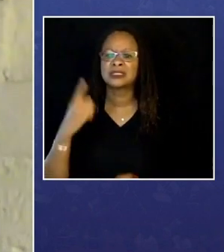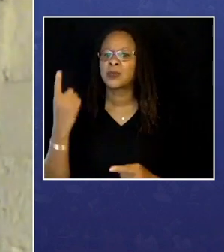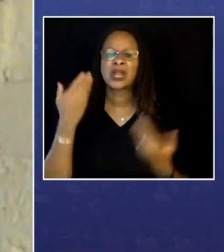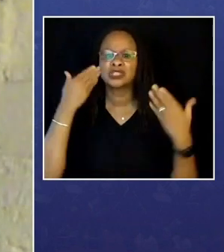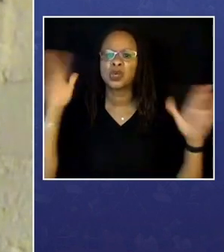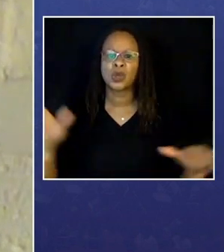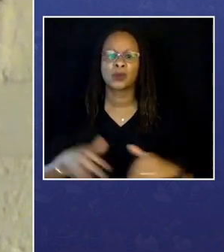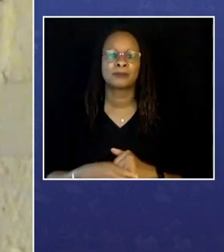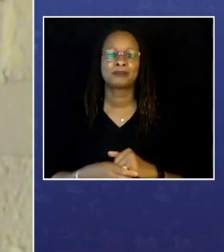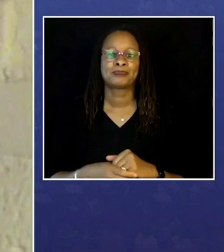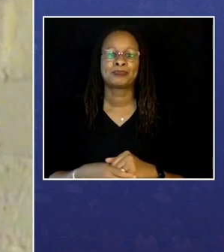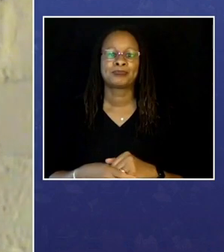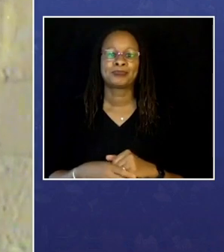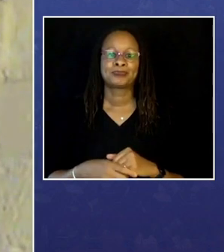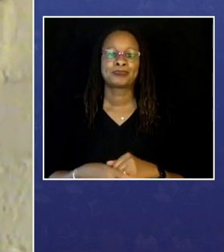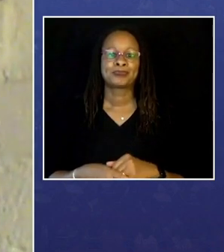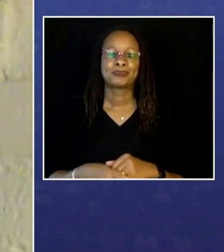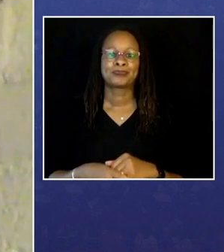I don't know.